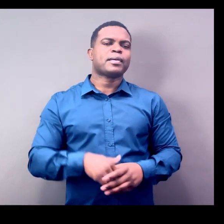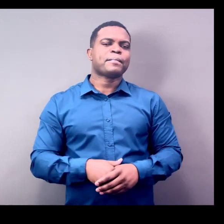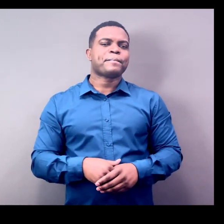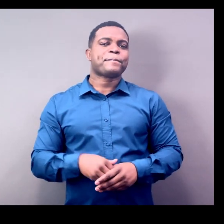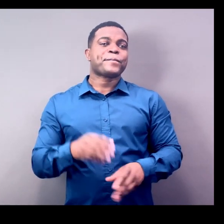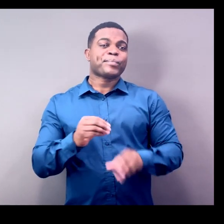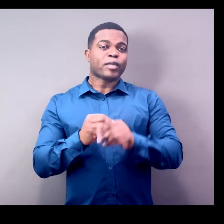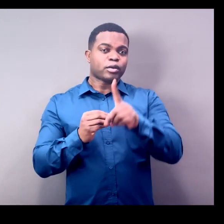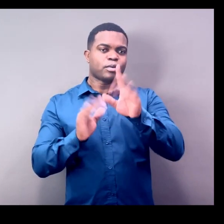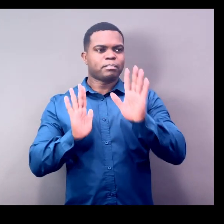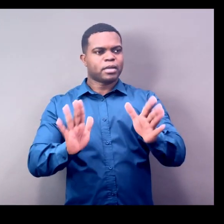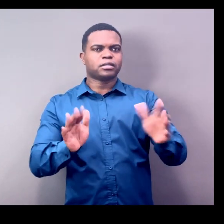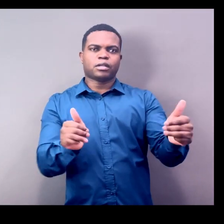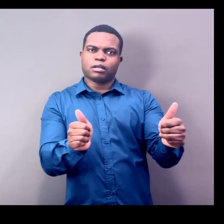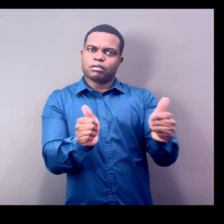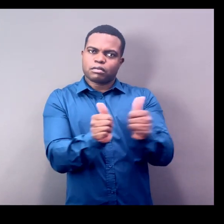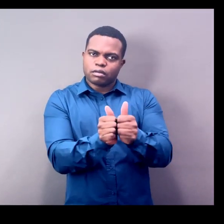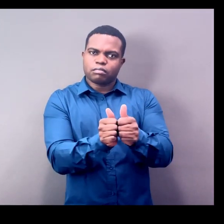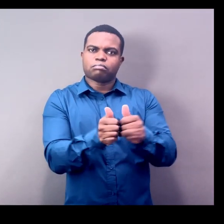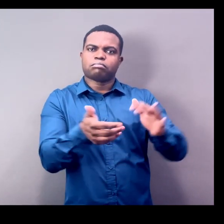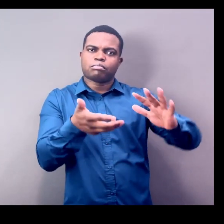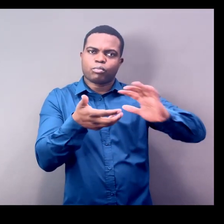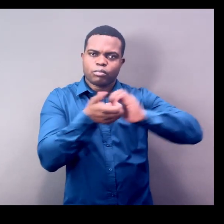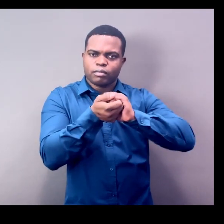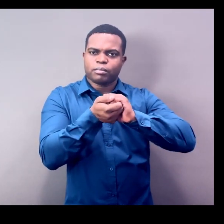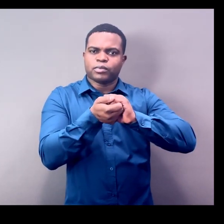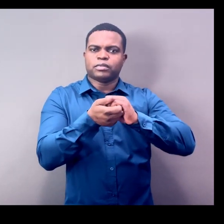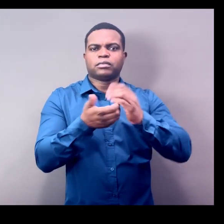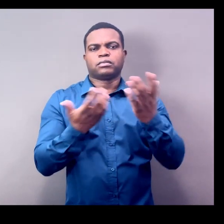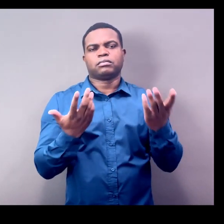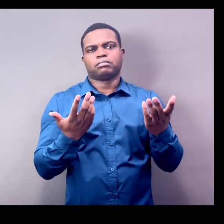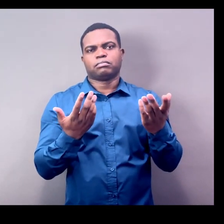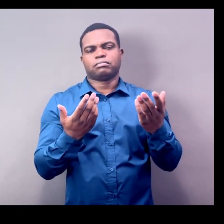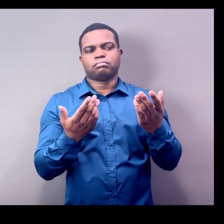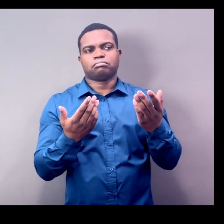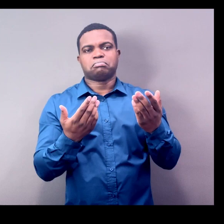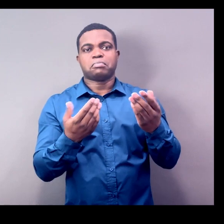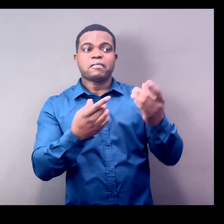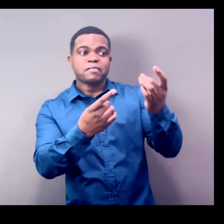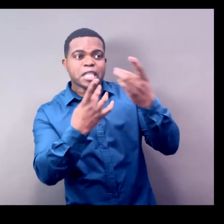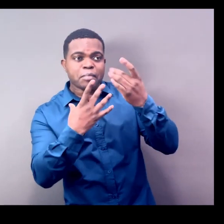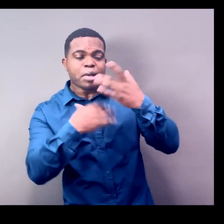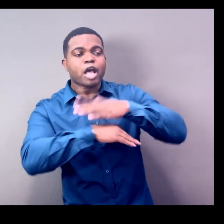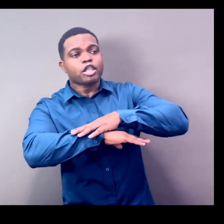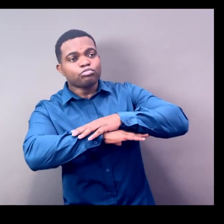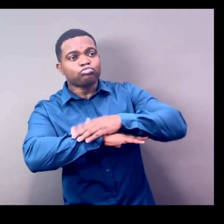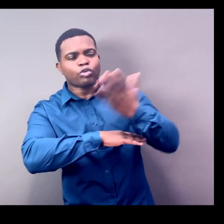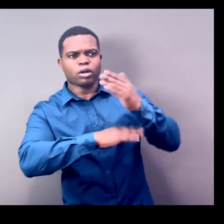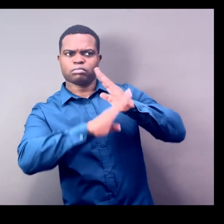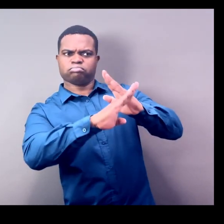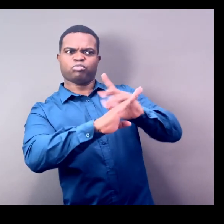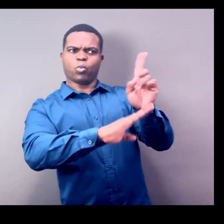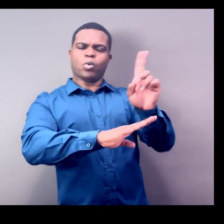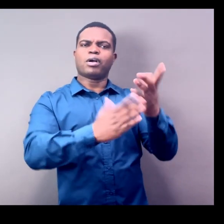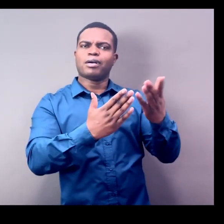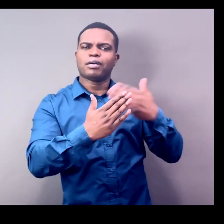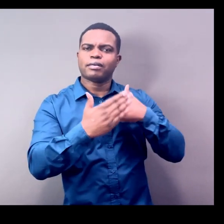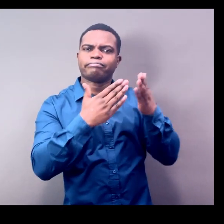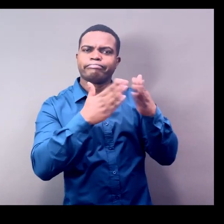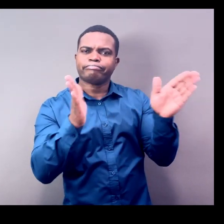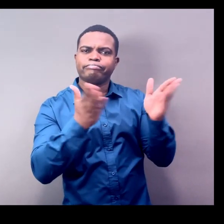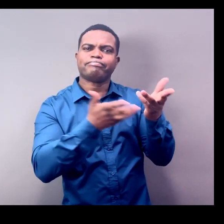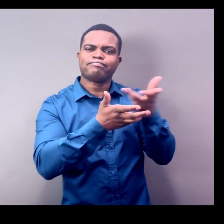You need to also collaborate. You also need to be open to feedback. So if you